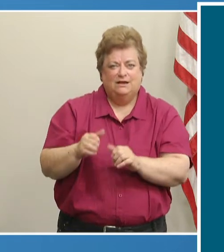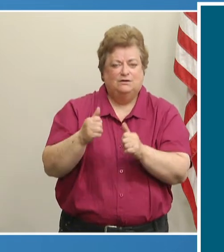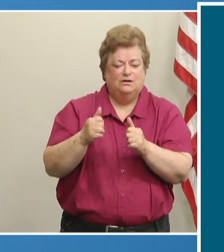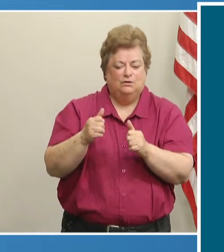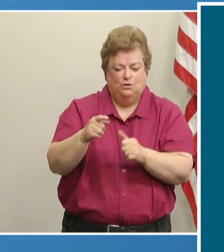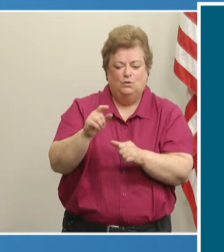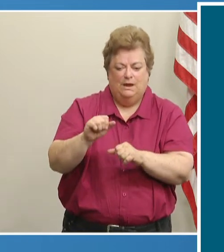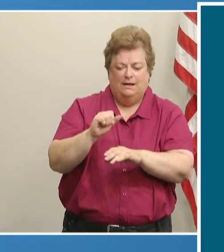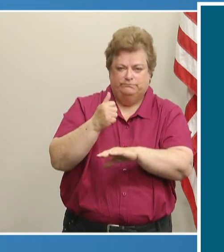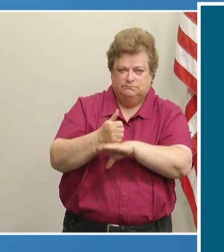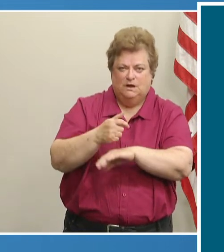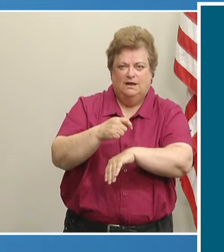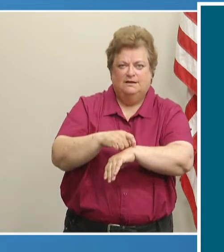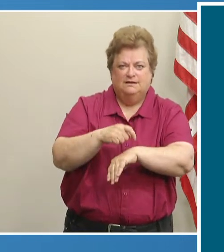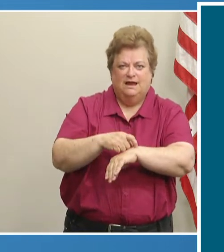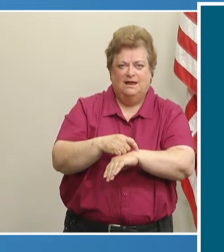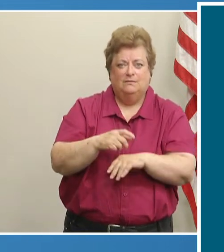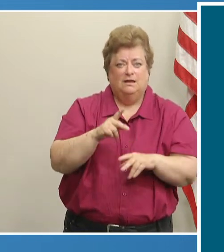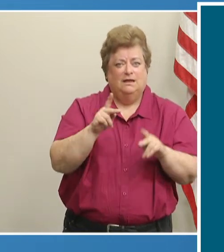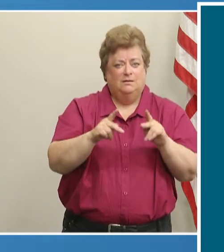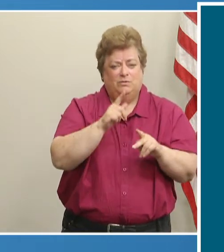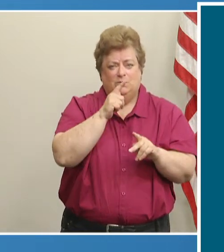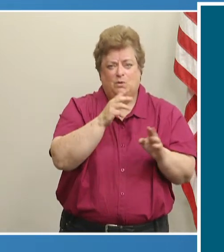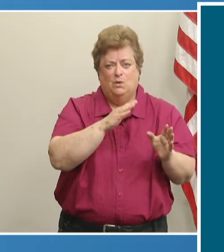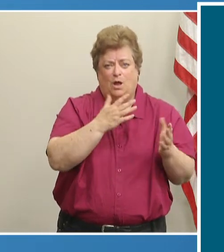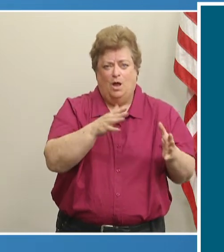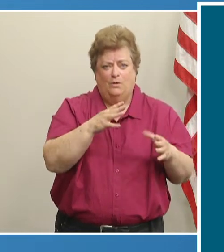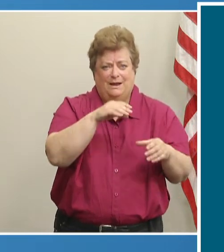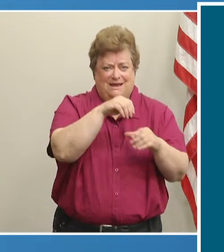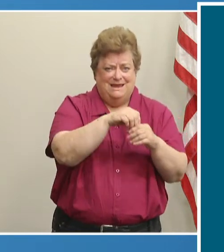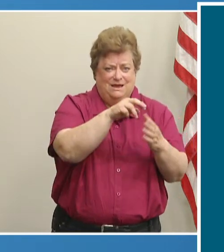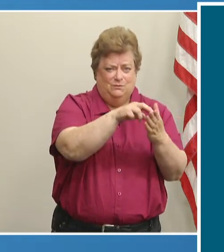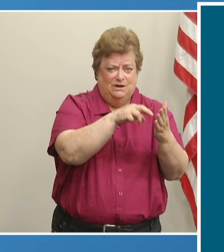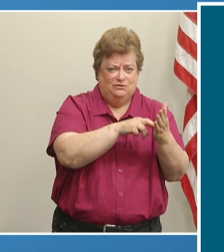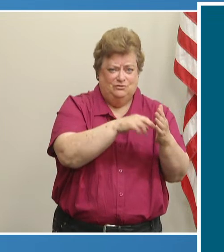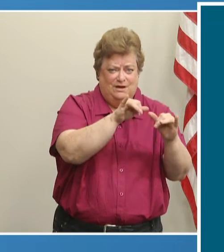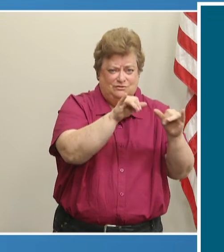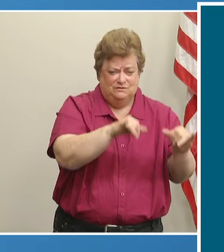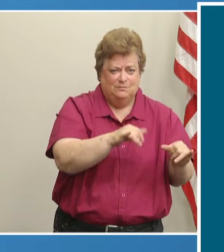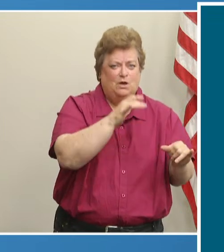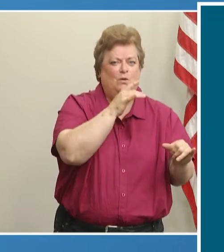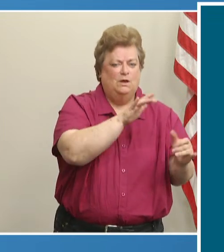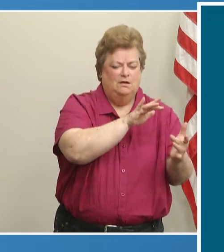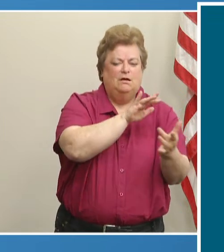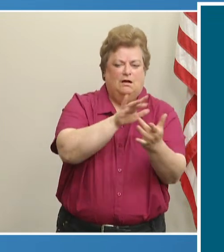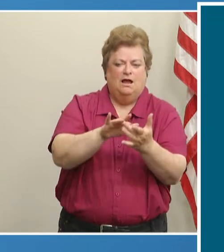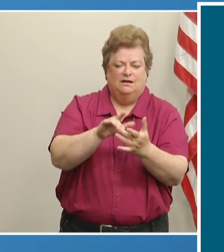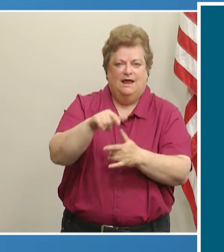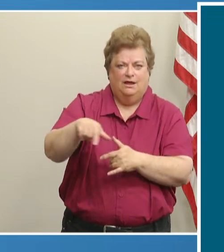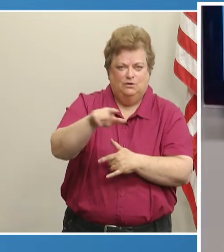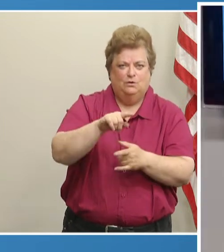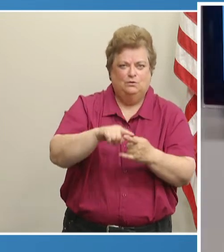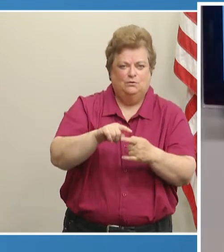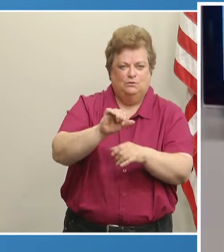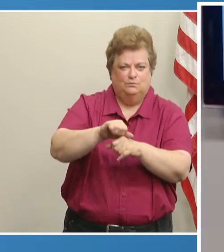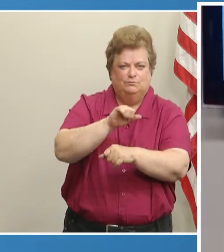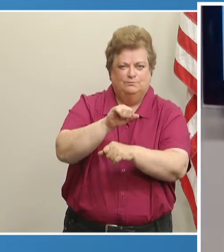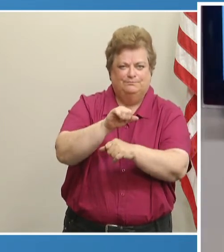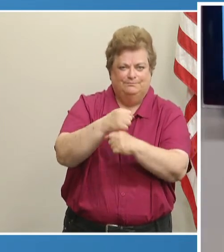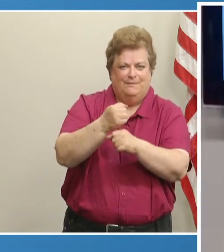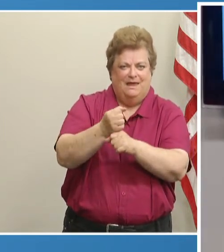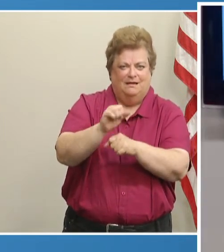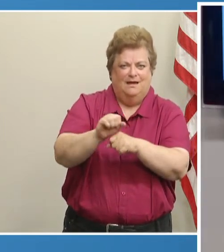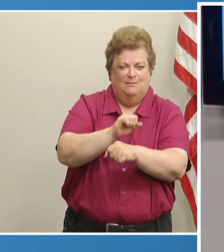schedule a time. People who are already in the registration system will be contacted to schedule an appointment. We are